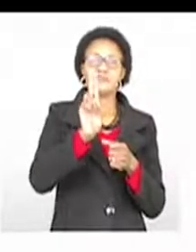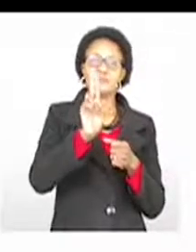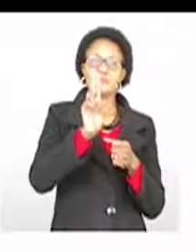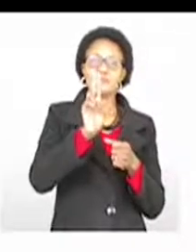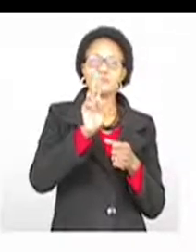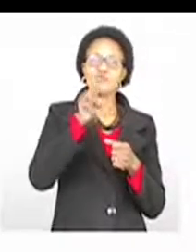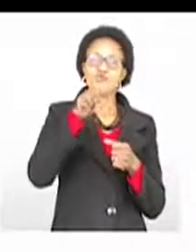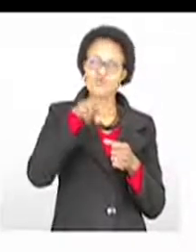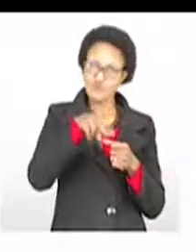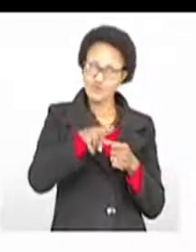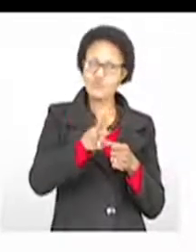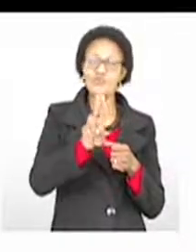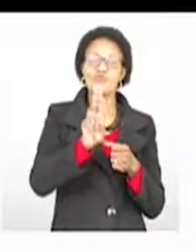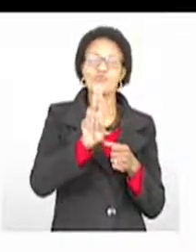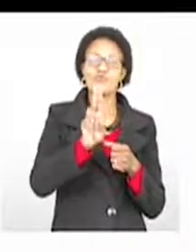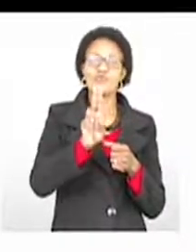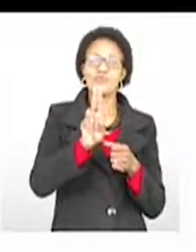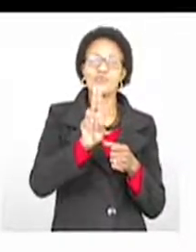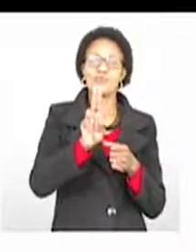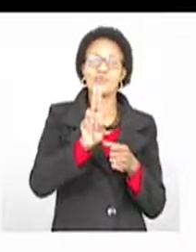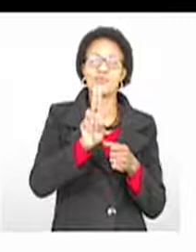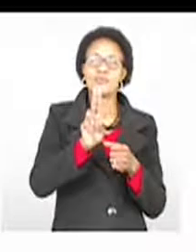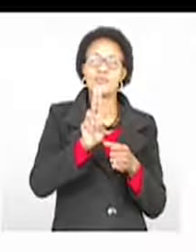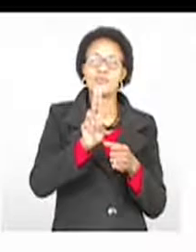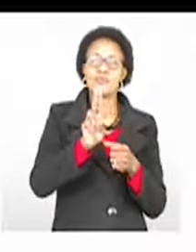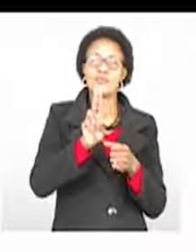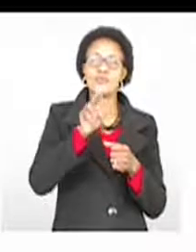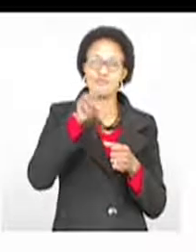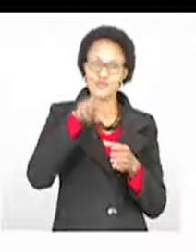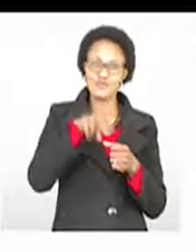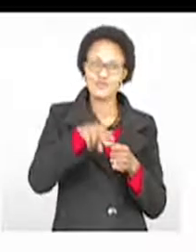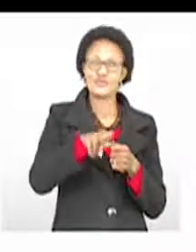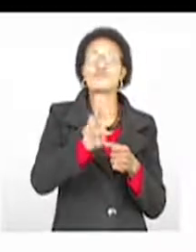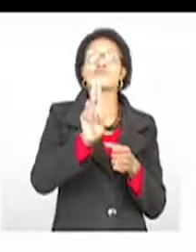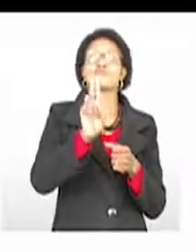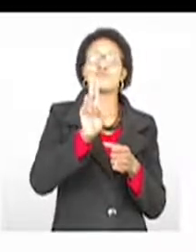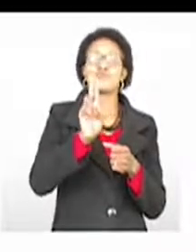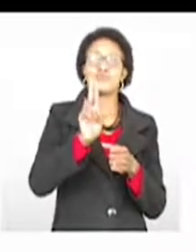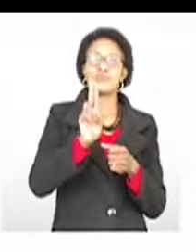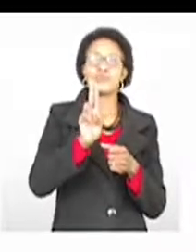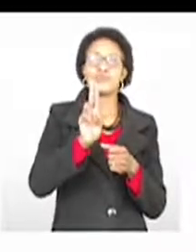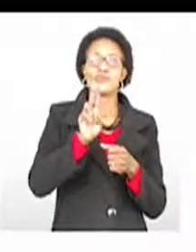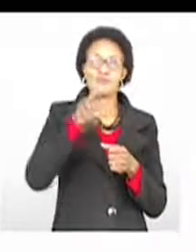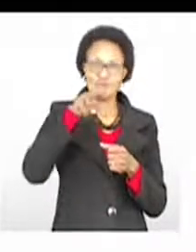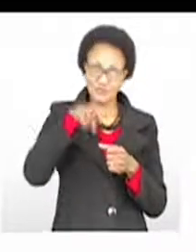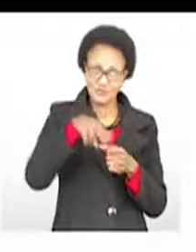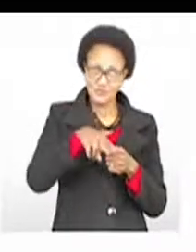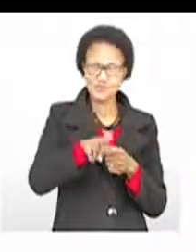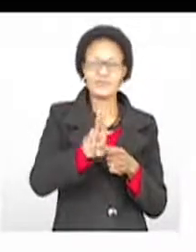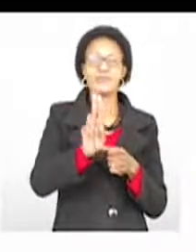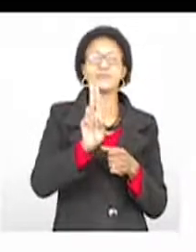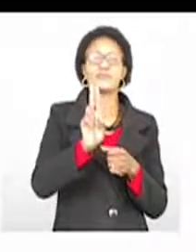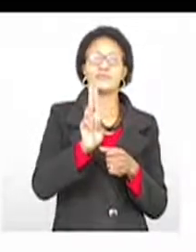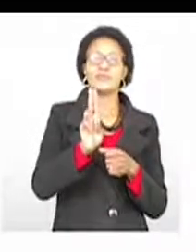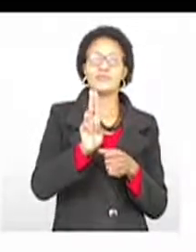ah. Let's say ah. Again,